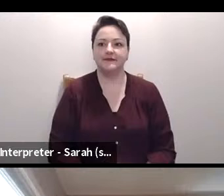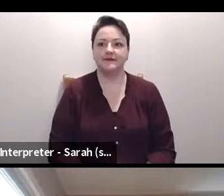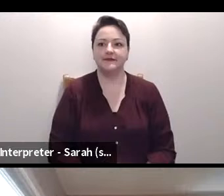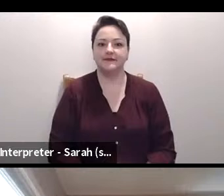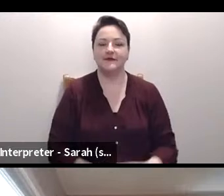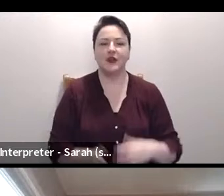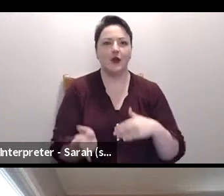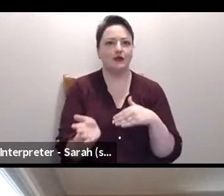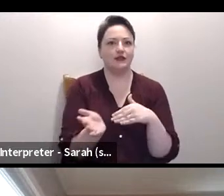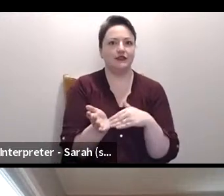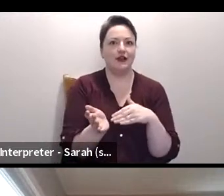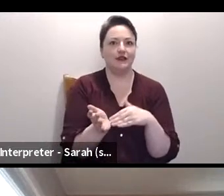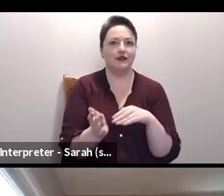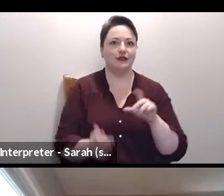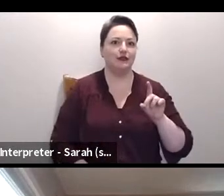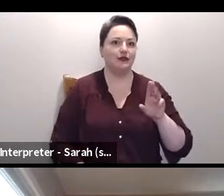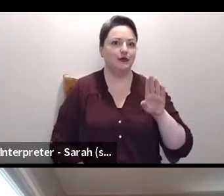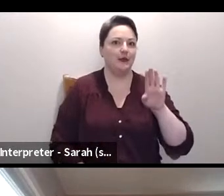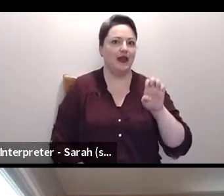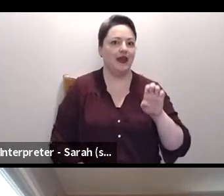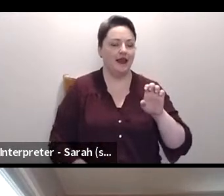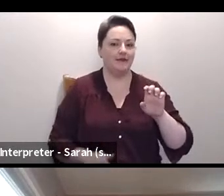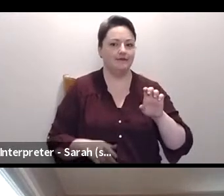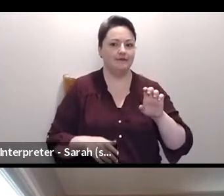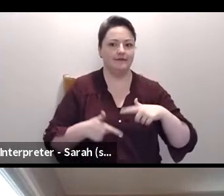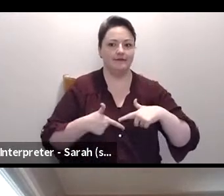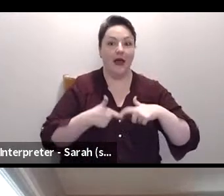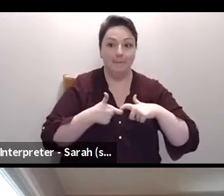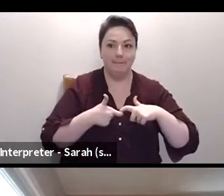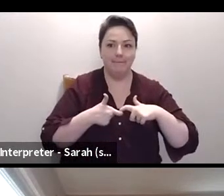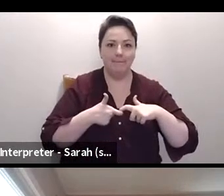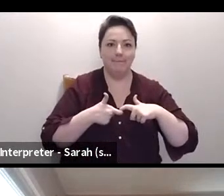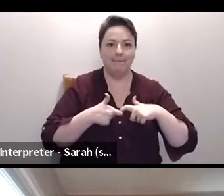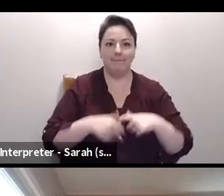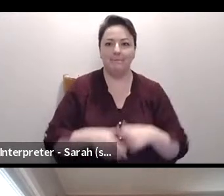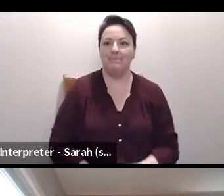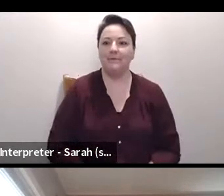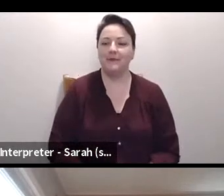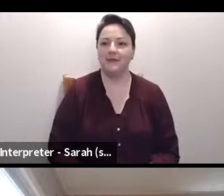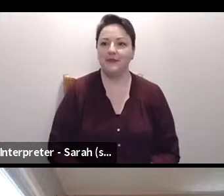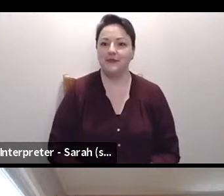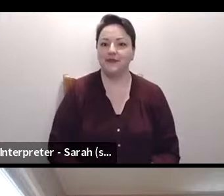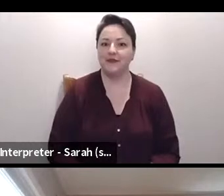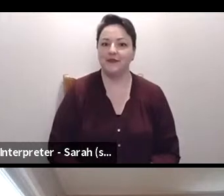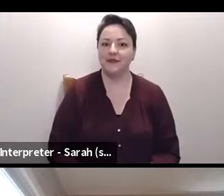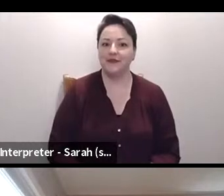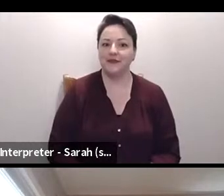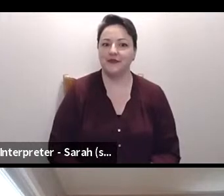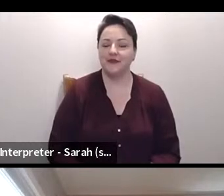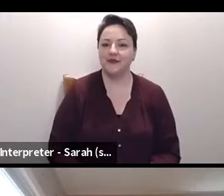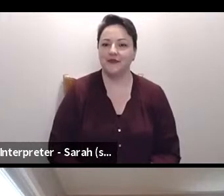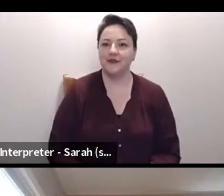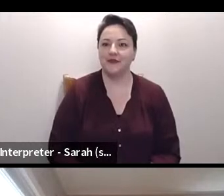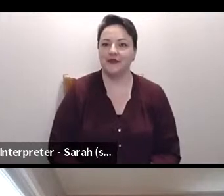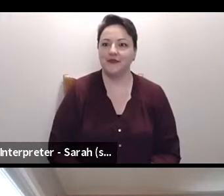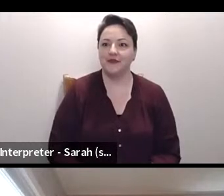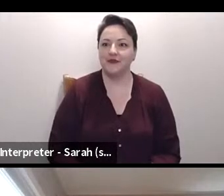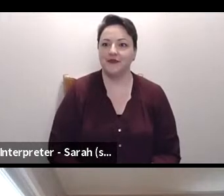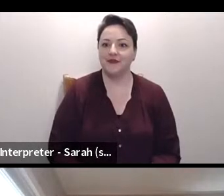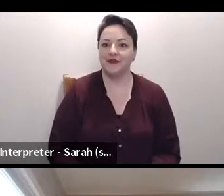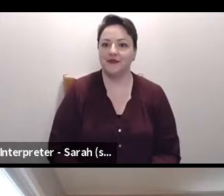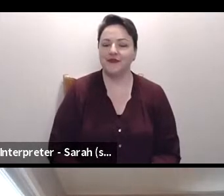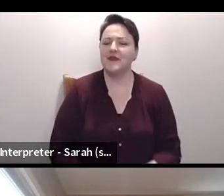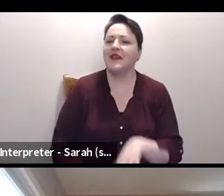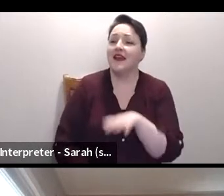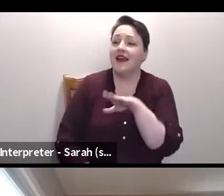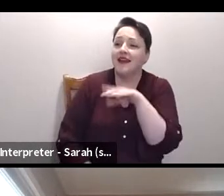Dr. DeBay, I'm wondering if it's just me, but it seems back though to you've vaccines. Yeah. That suffice. Dr. DeBay,